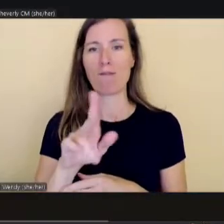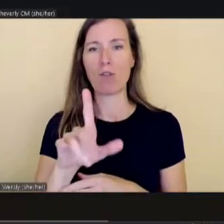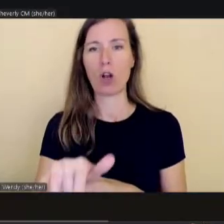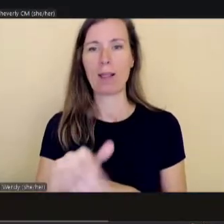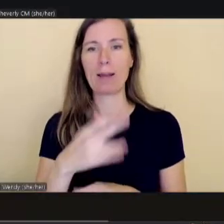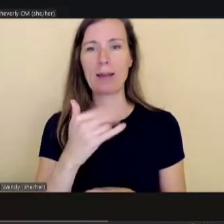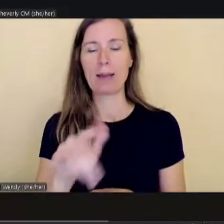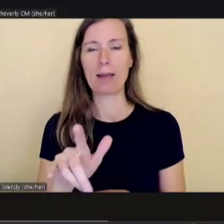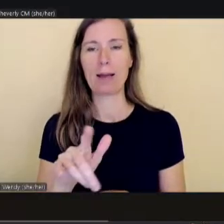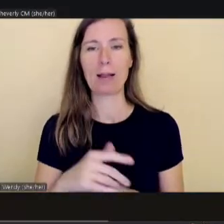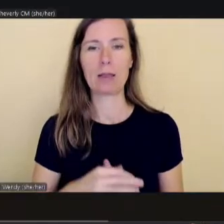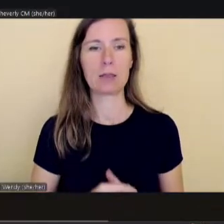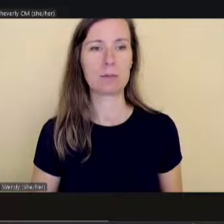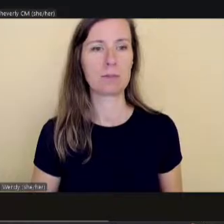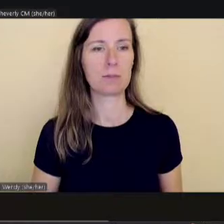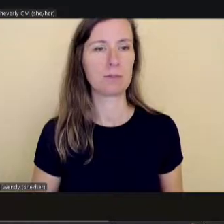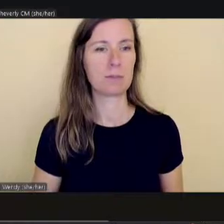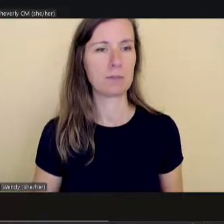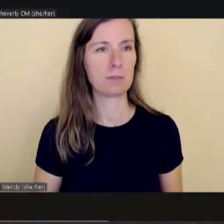This